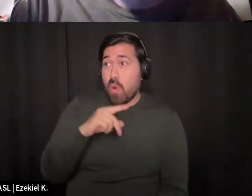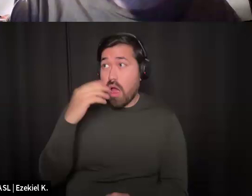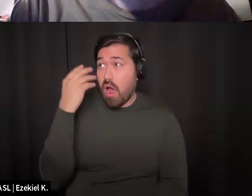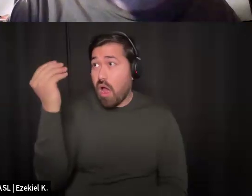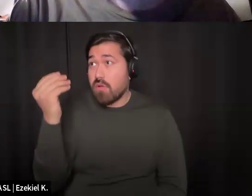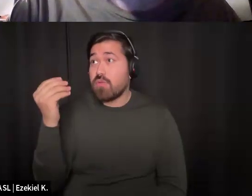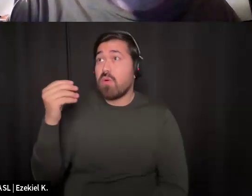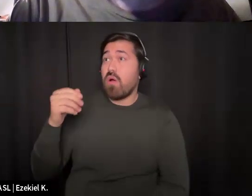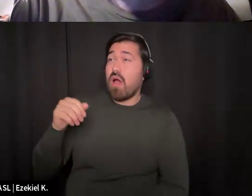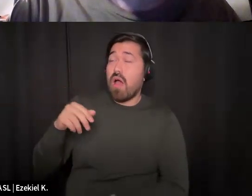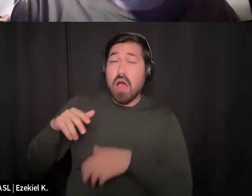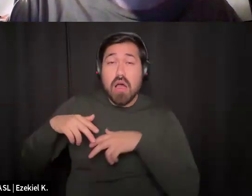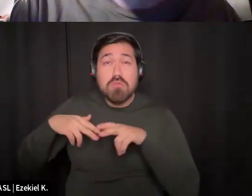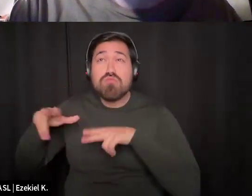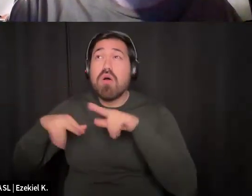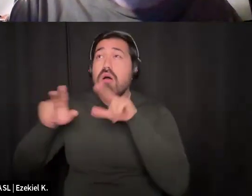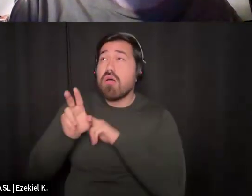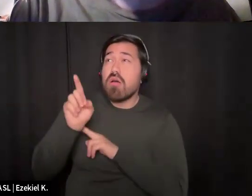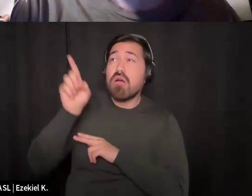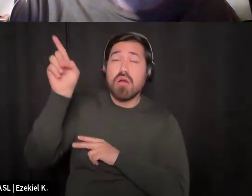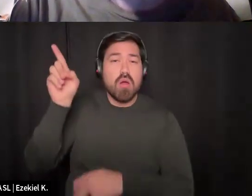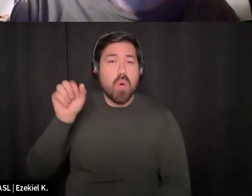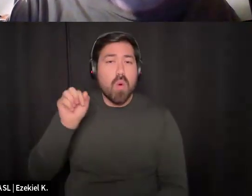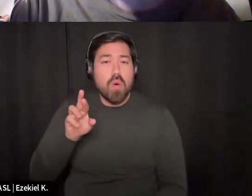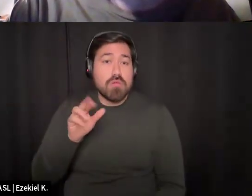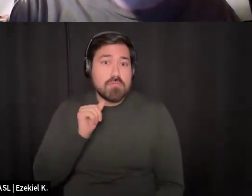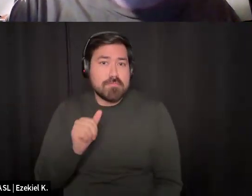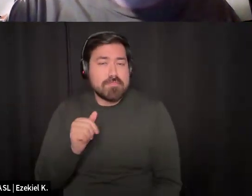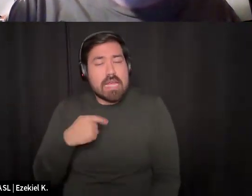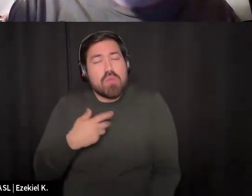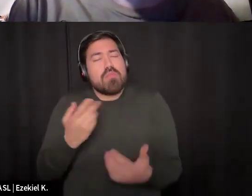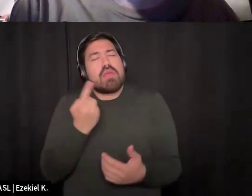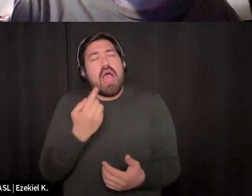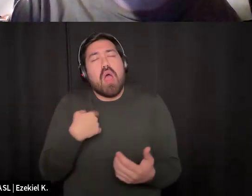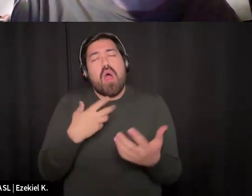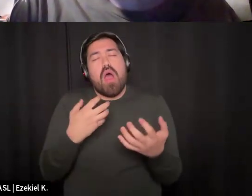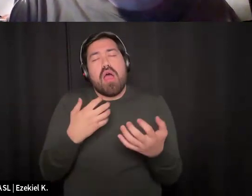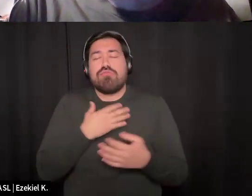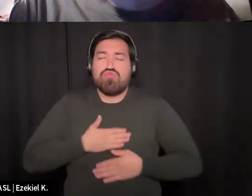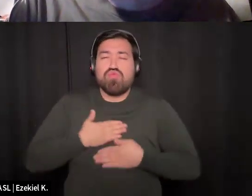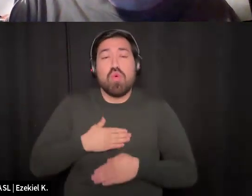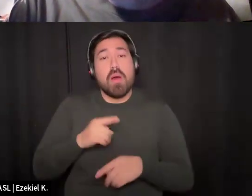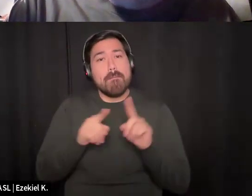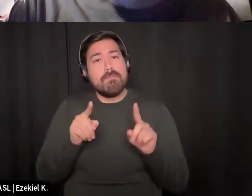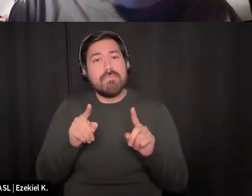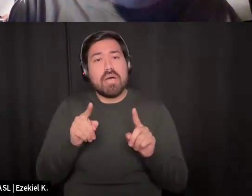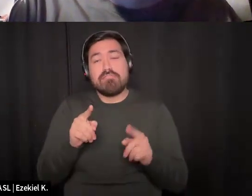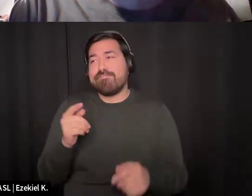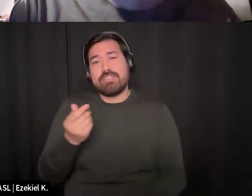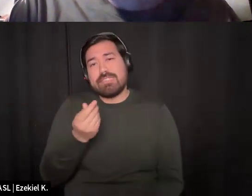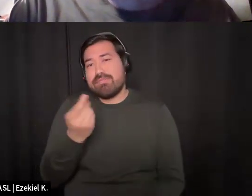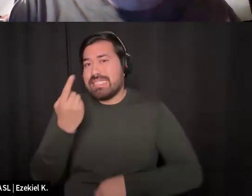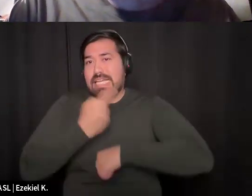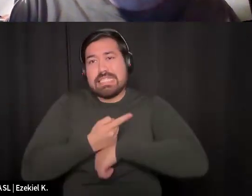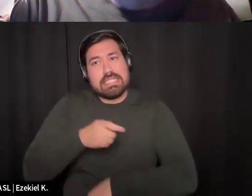go hiking, because that is something I do love to do when I'm able to. But then there are times where that does end me up in bed for several